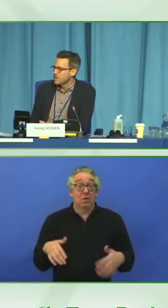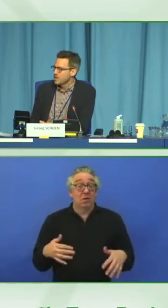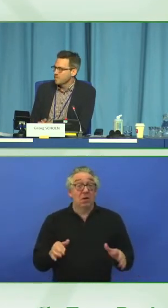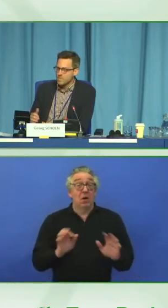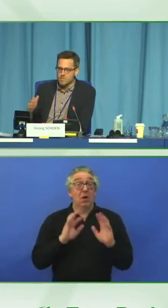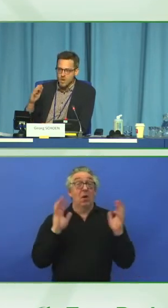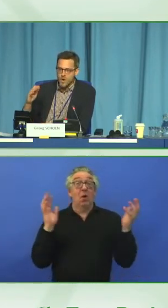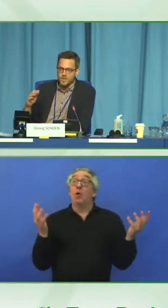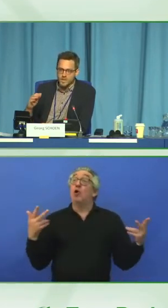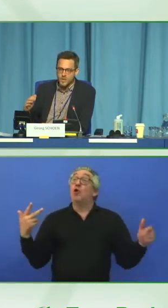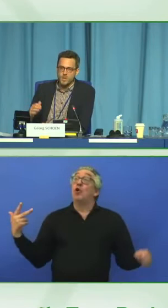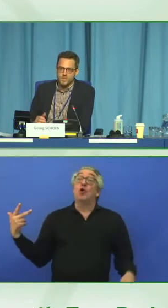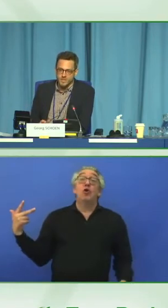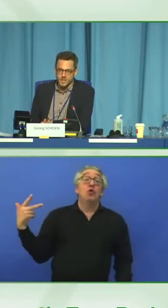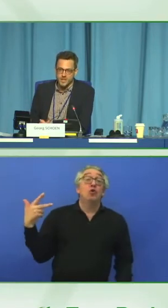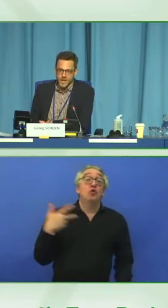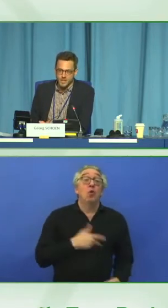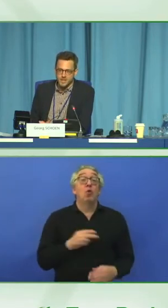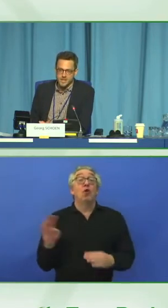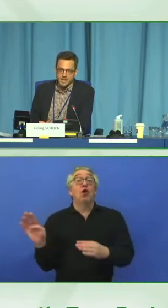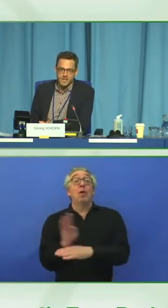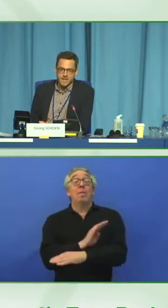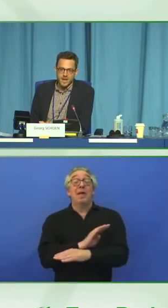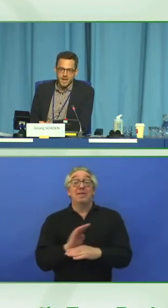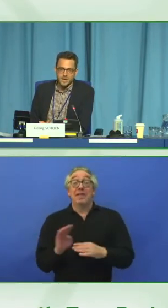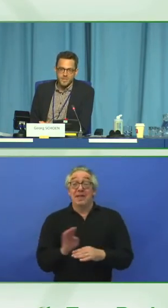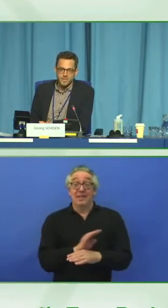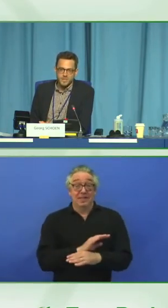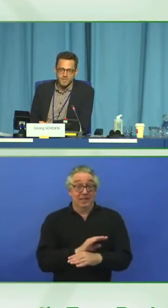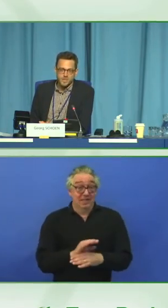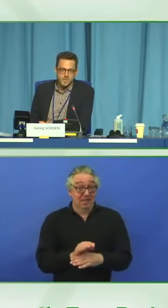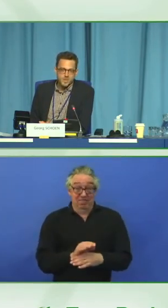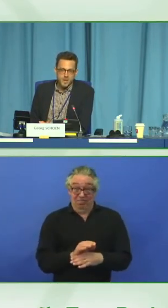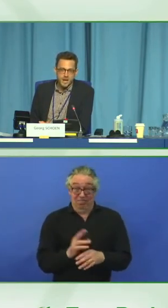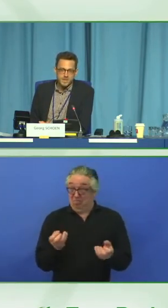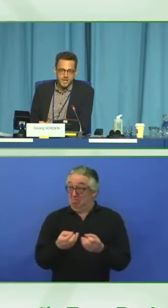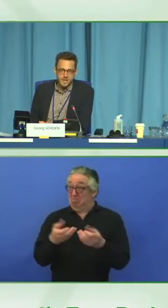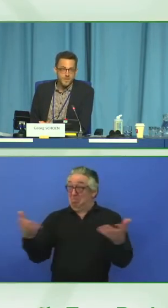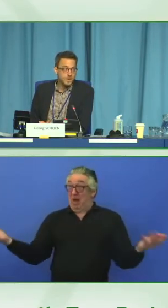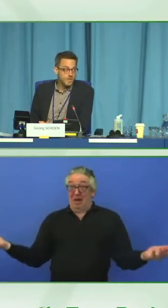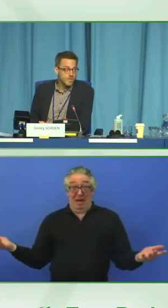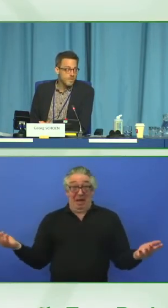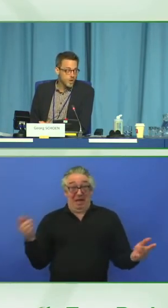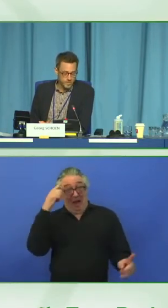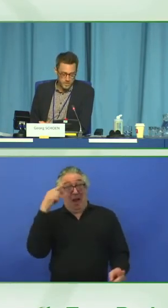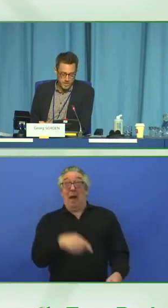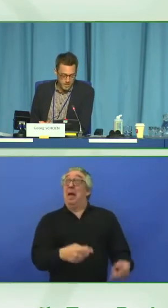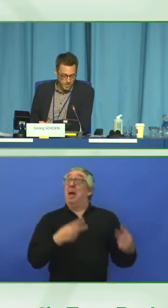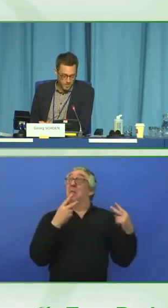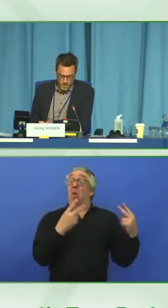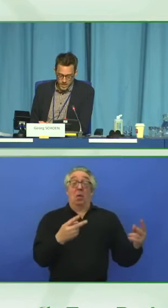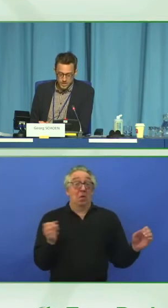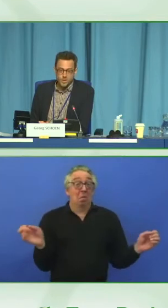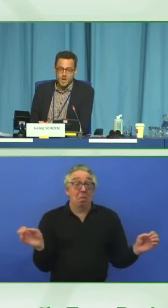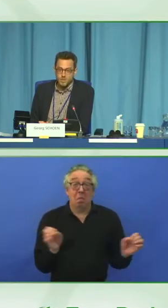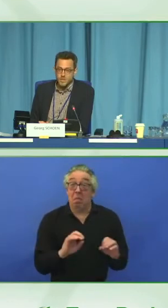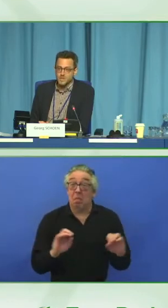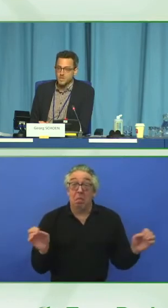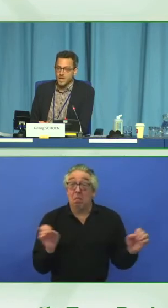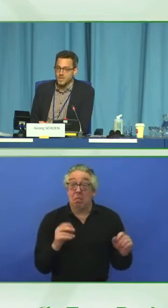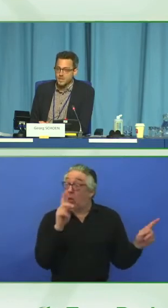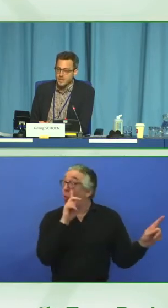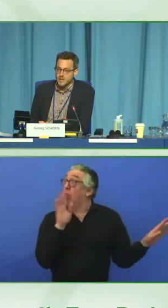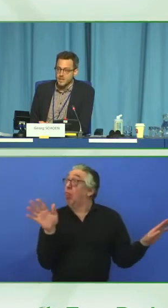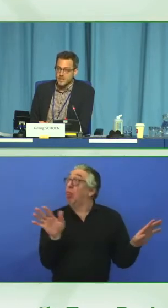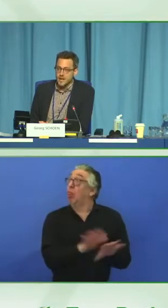you said, Meera, on the top of the agendas. So I think one of the things where we can